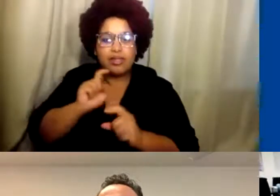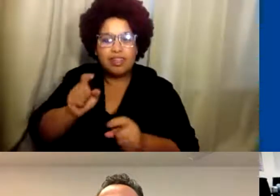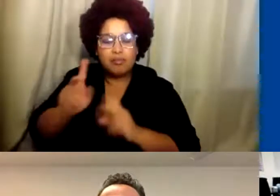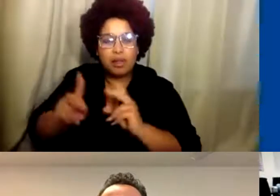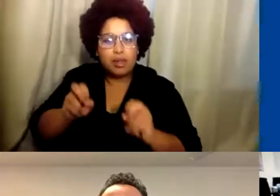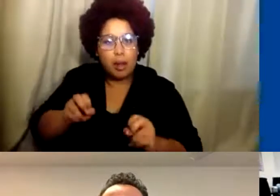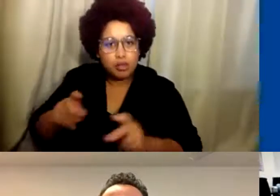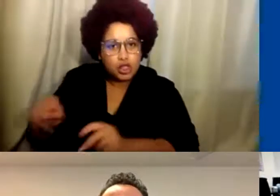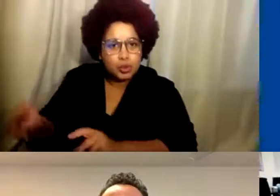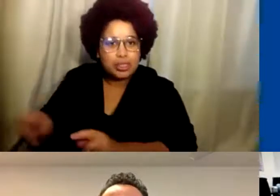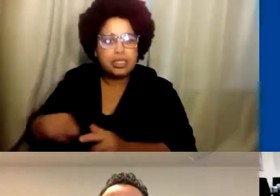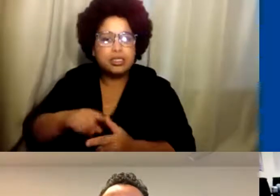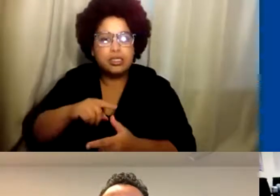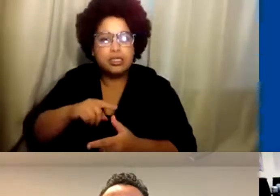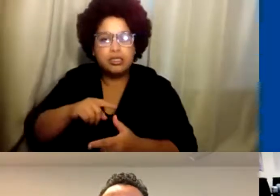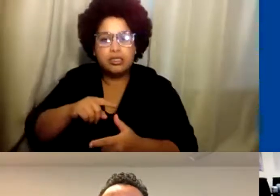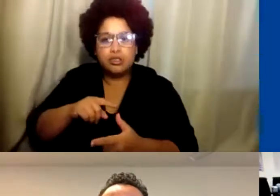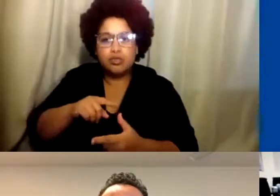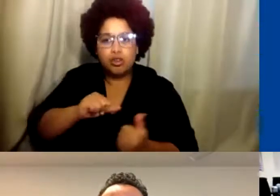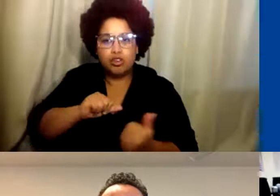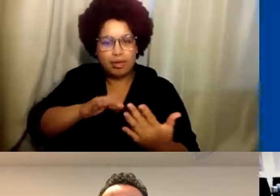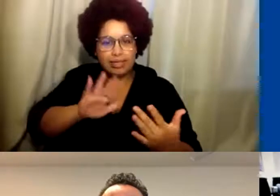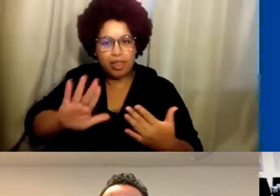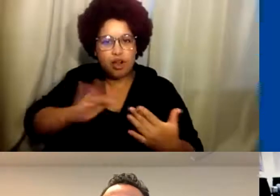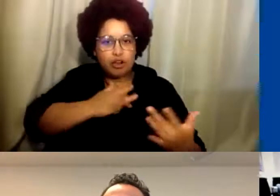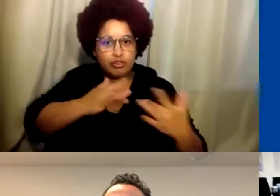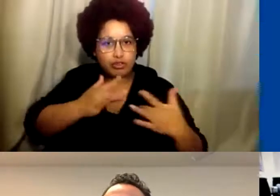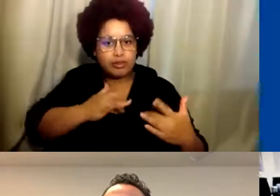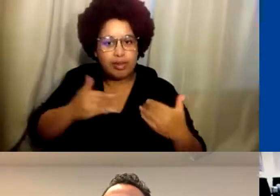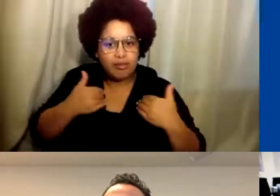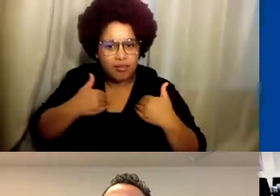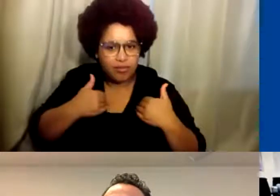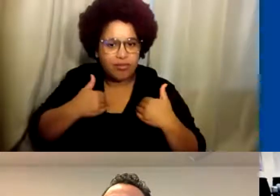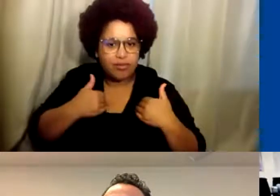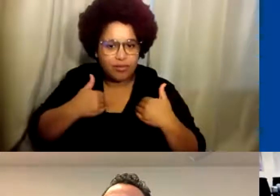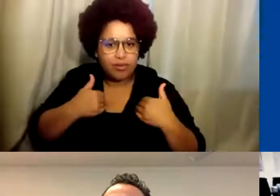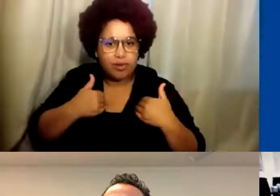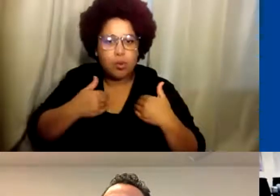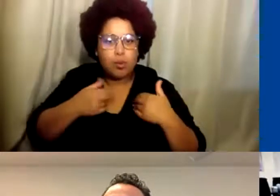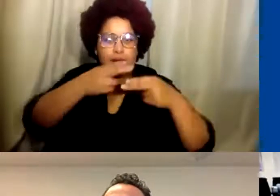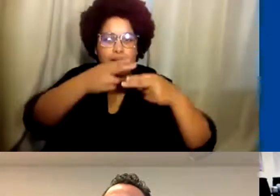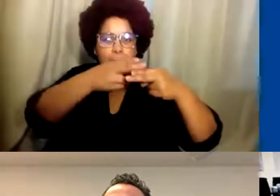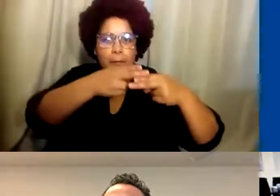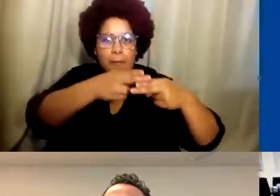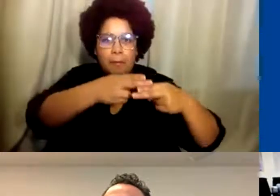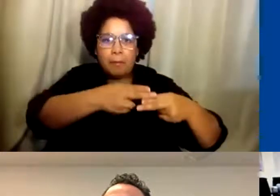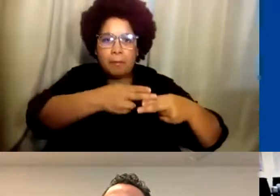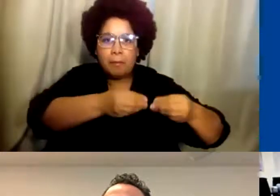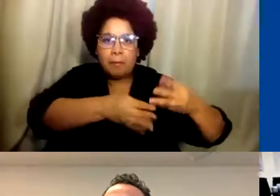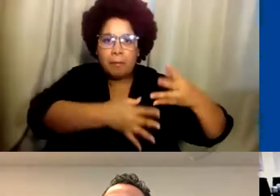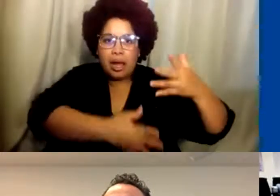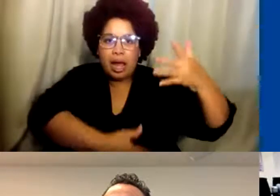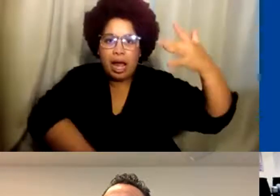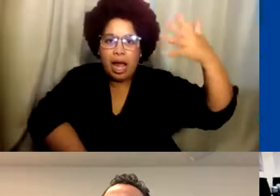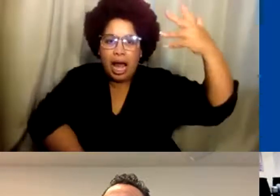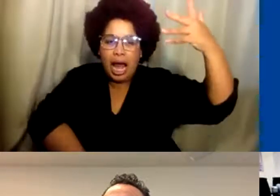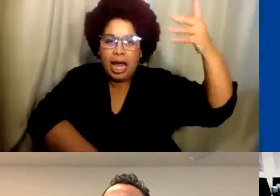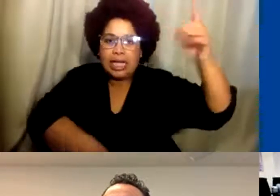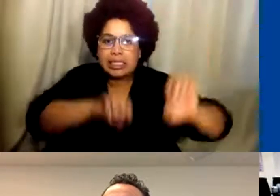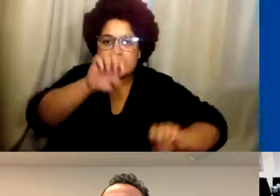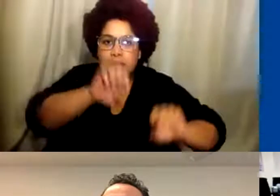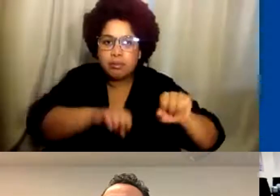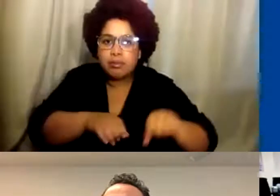and the space to address the concerns that they have. I mean, we can name numerous experiments that have been conducted